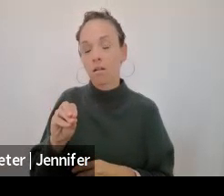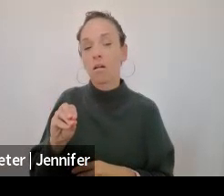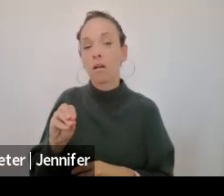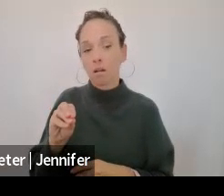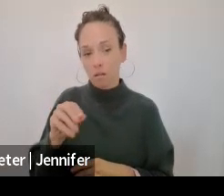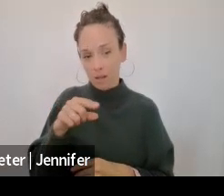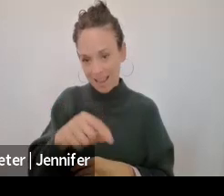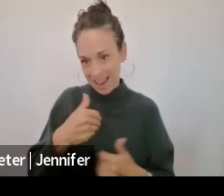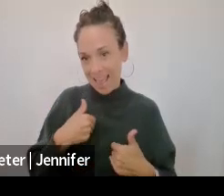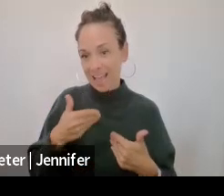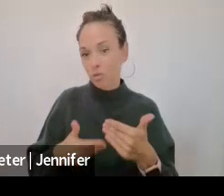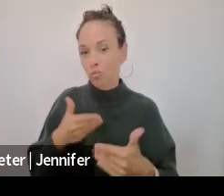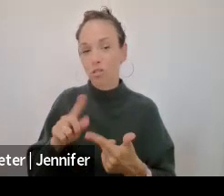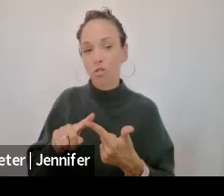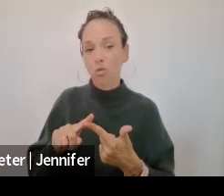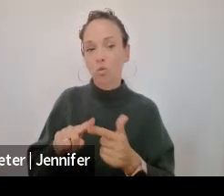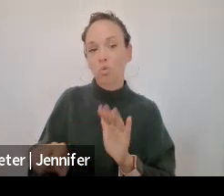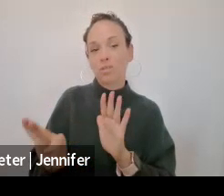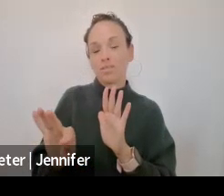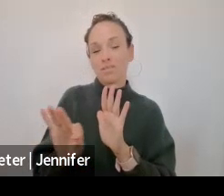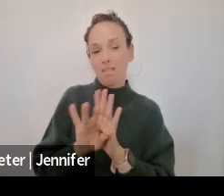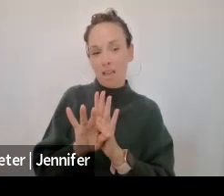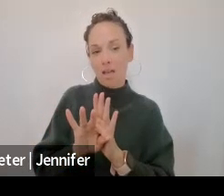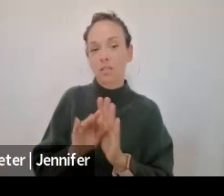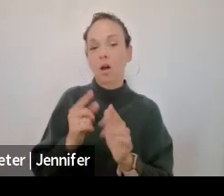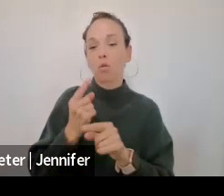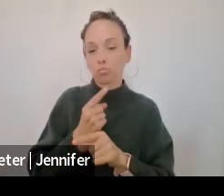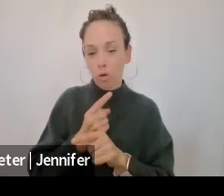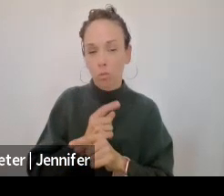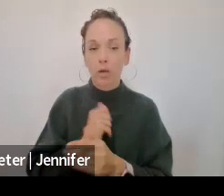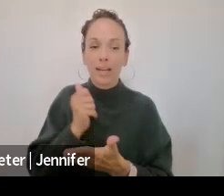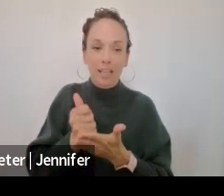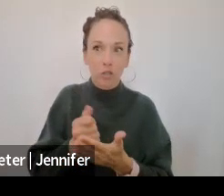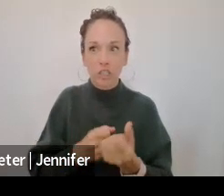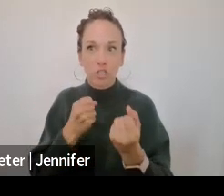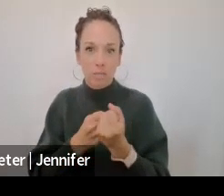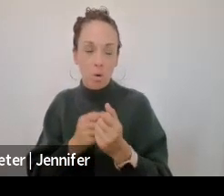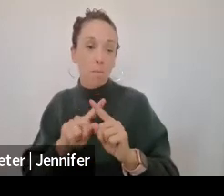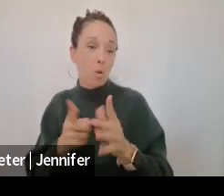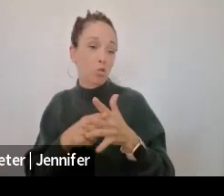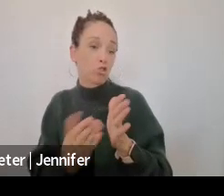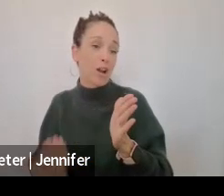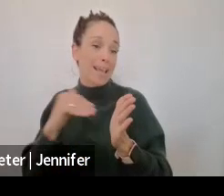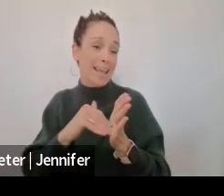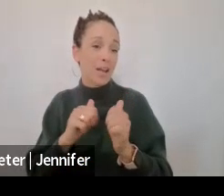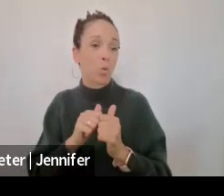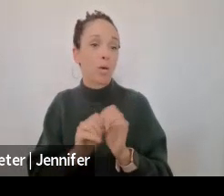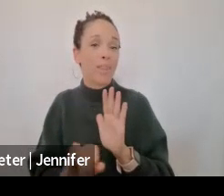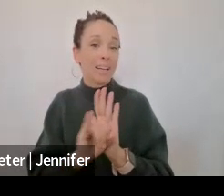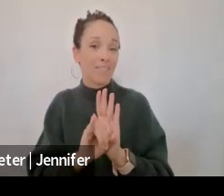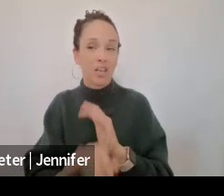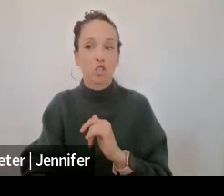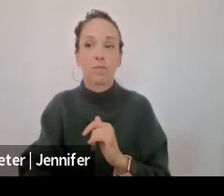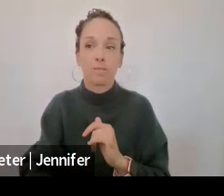selecting the most appropriate interventions and supports. But we start again with the identification, and the identification is